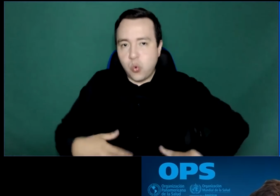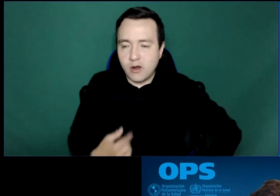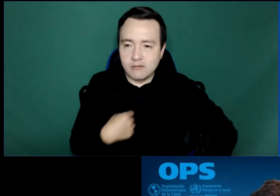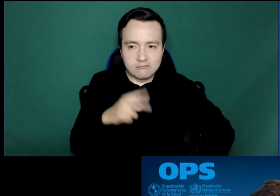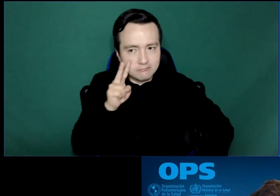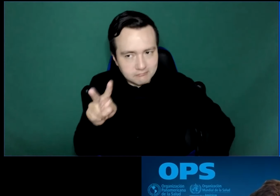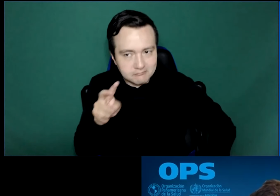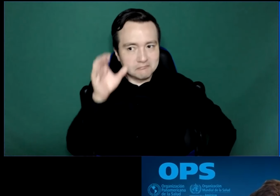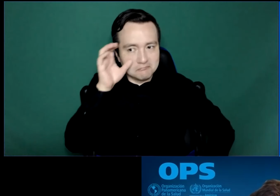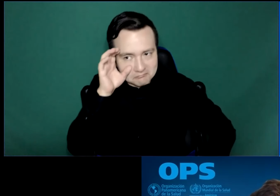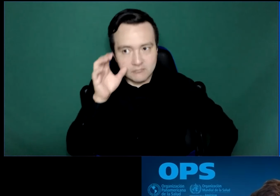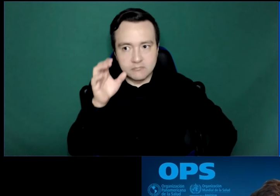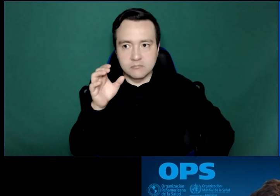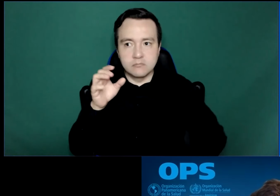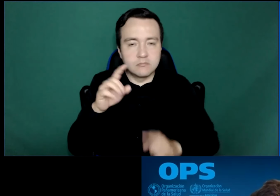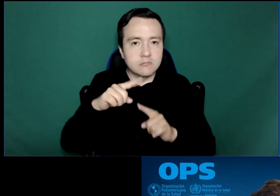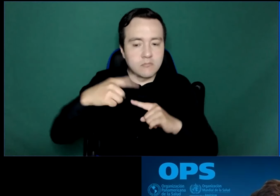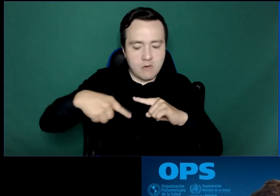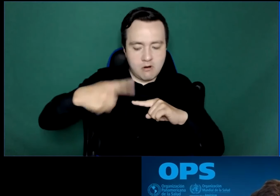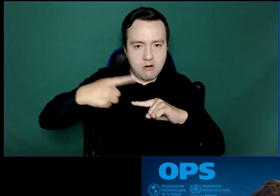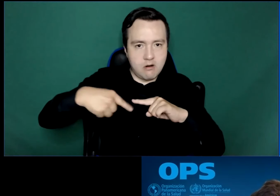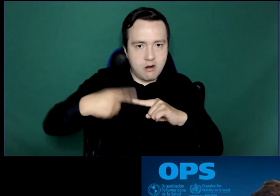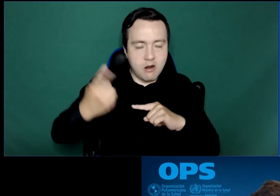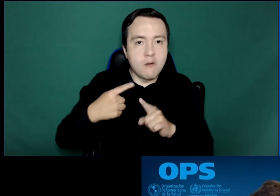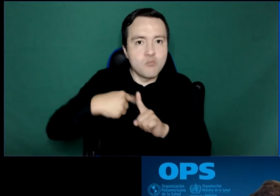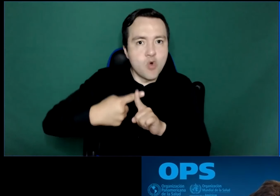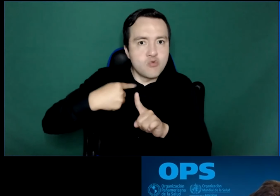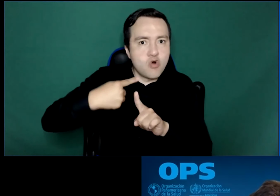me see if I can get my screen to share. All